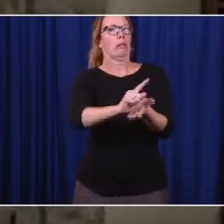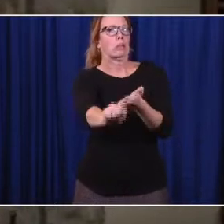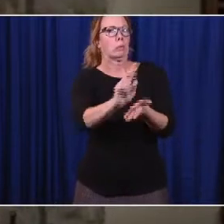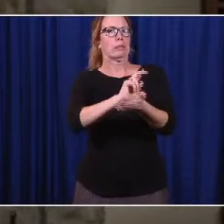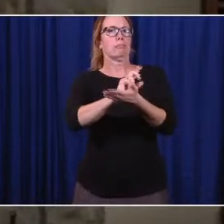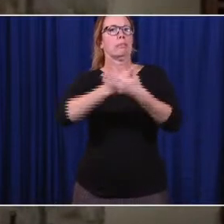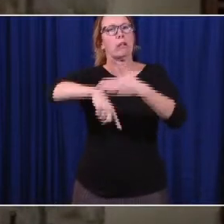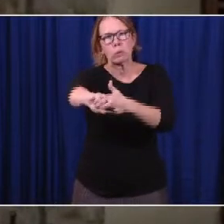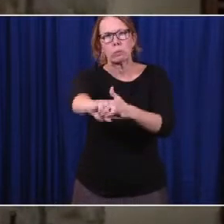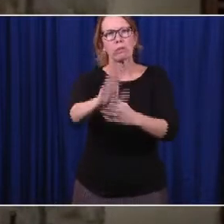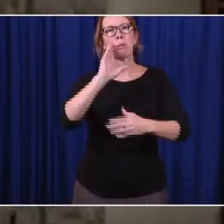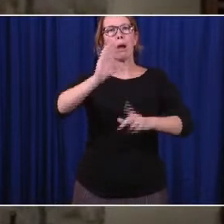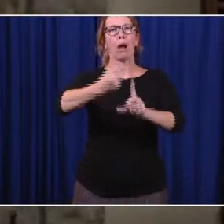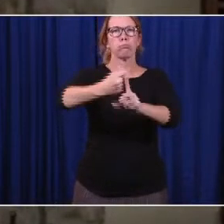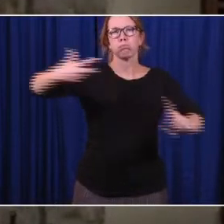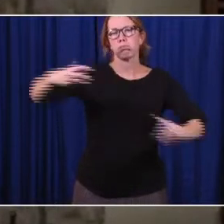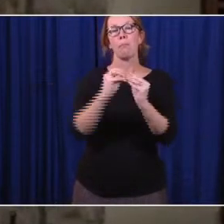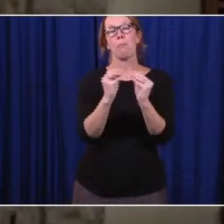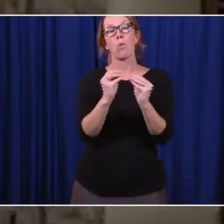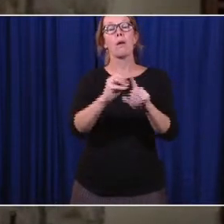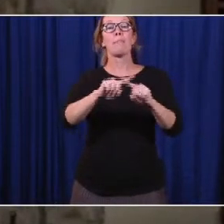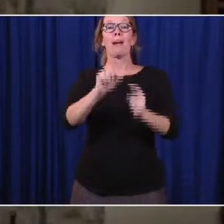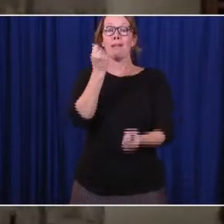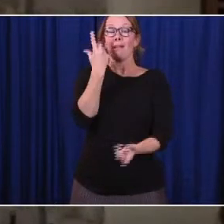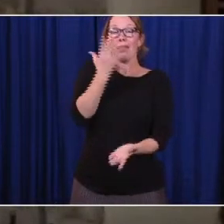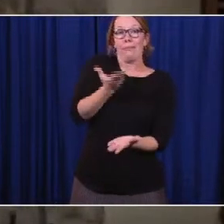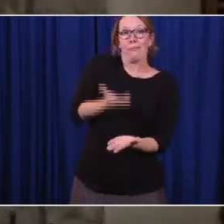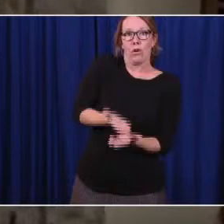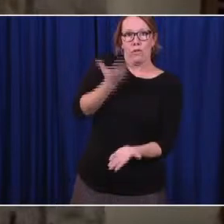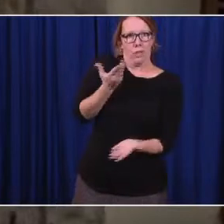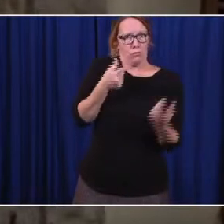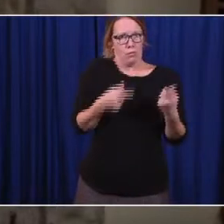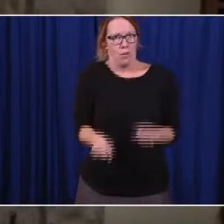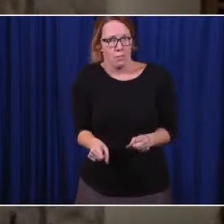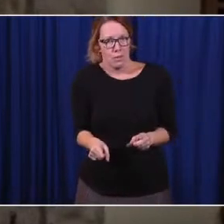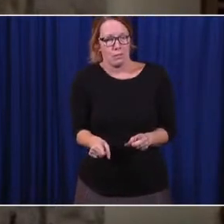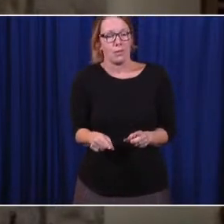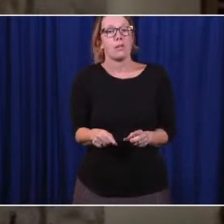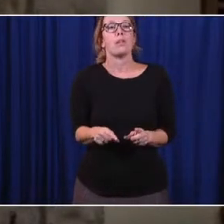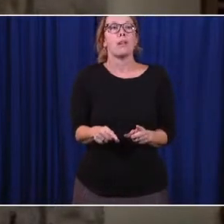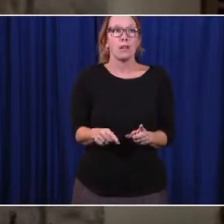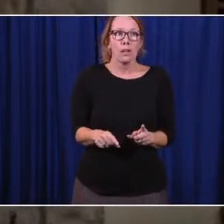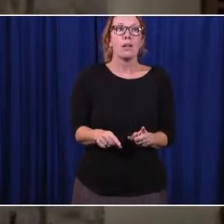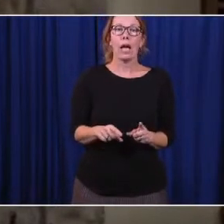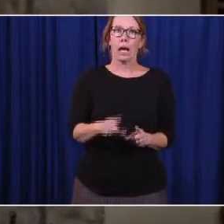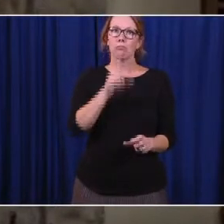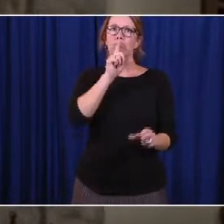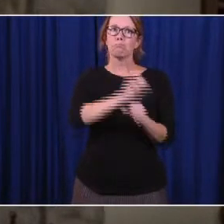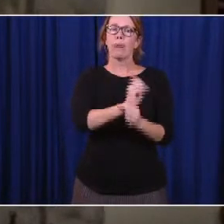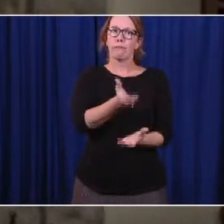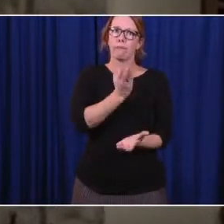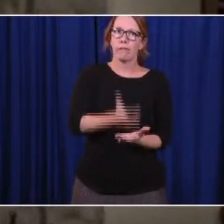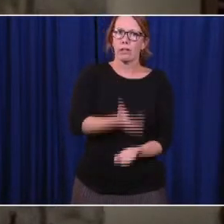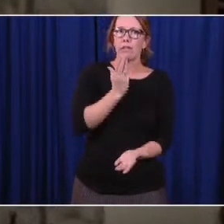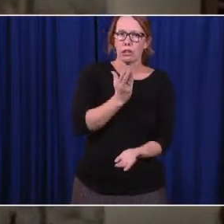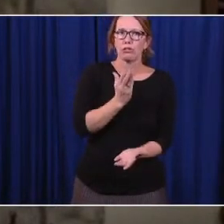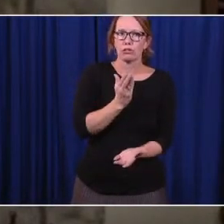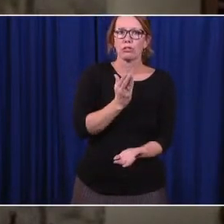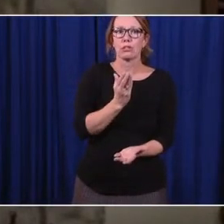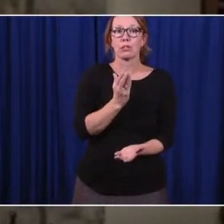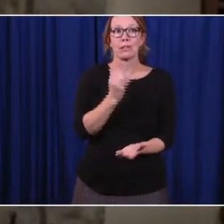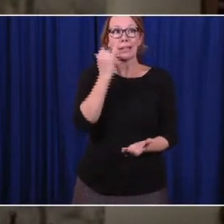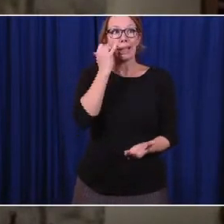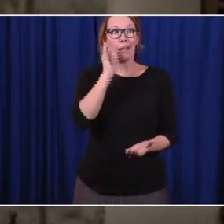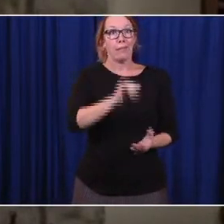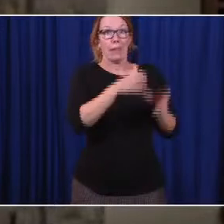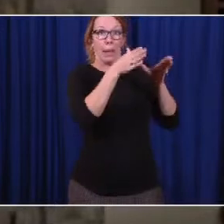But the verification that takes place it is a verification in regard to whether this